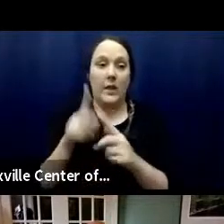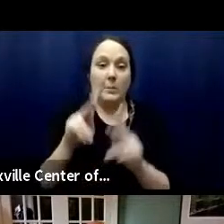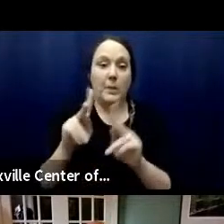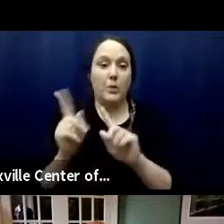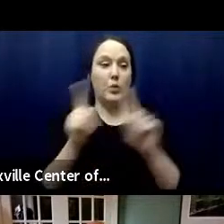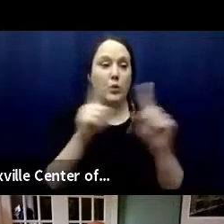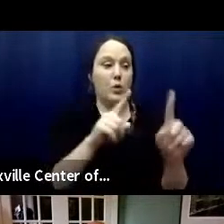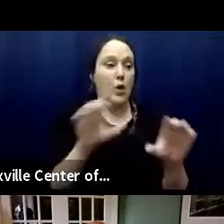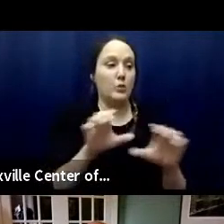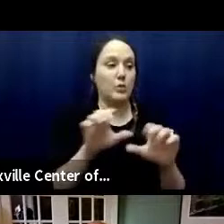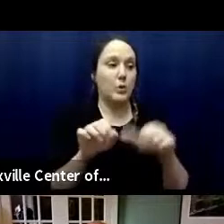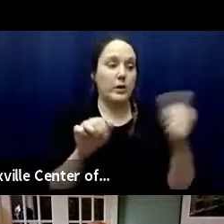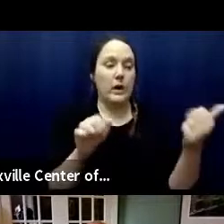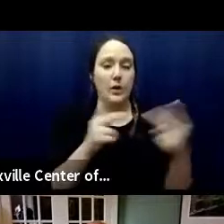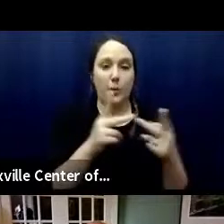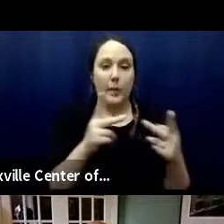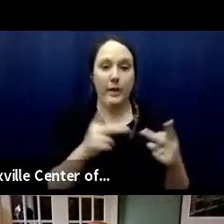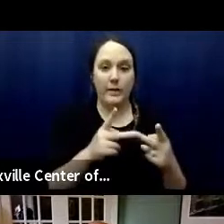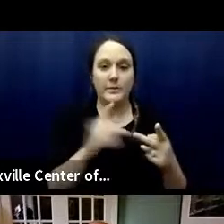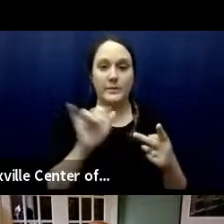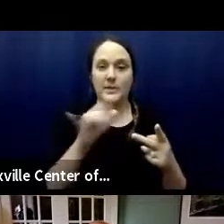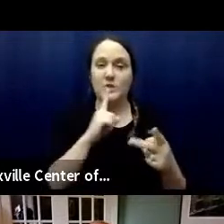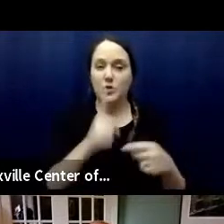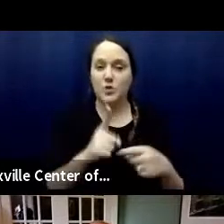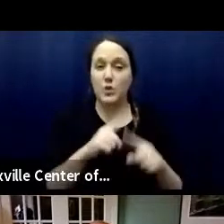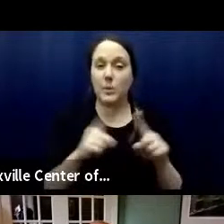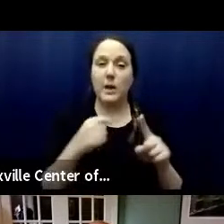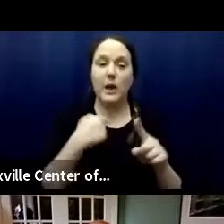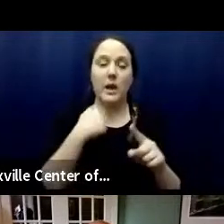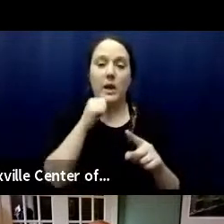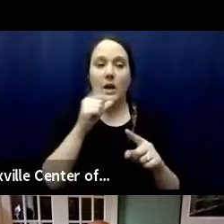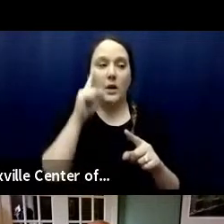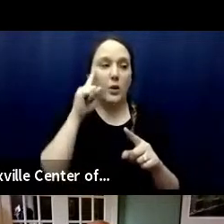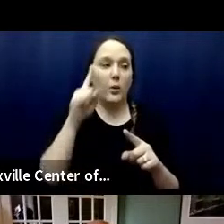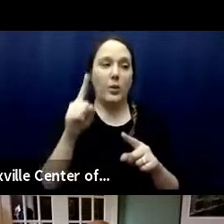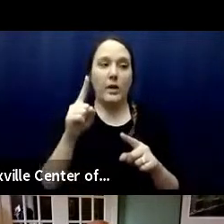else. And that is true, but I don't think that